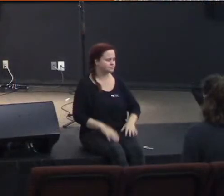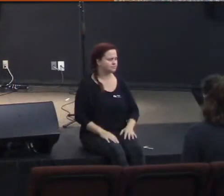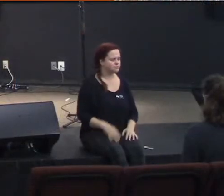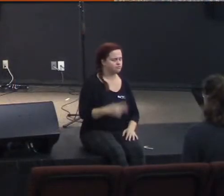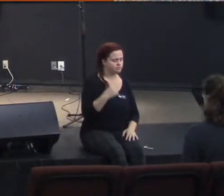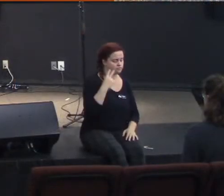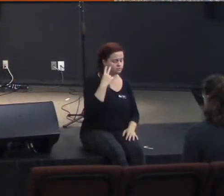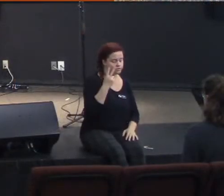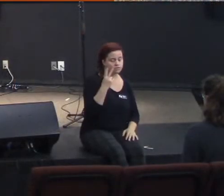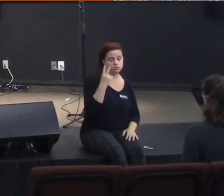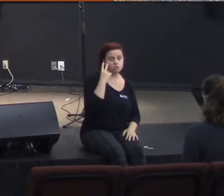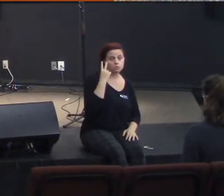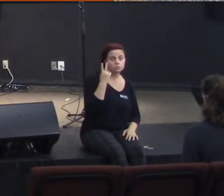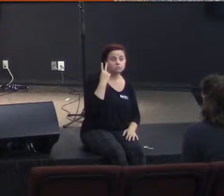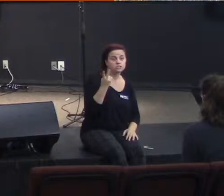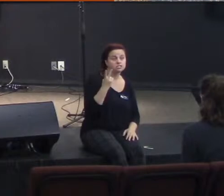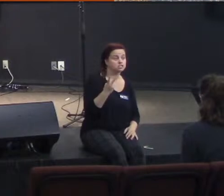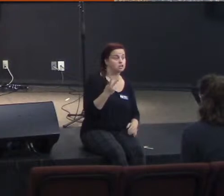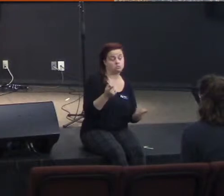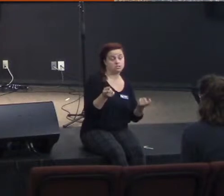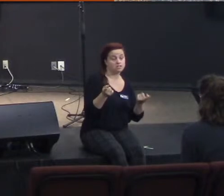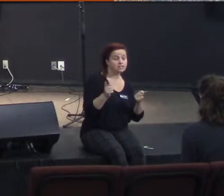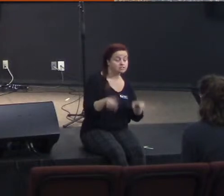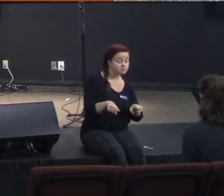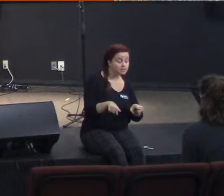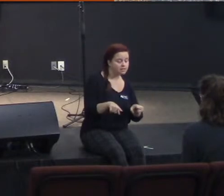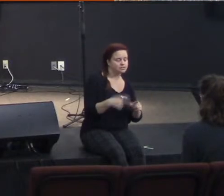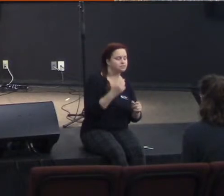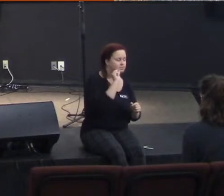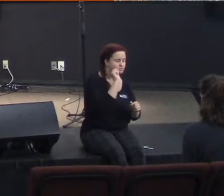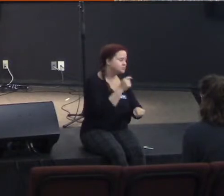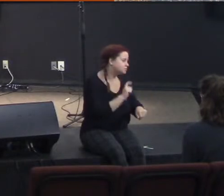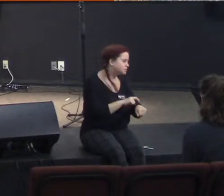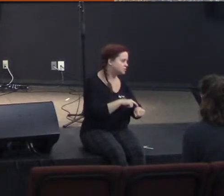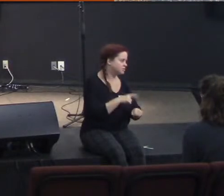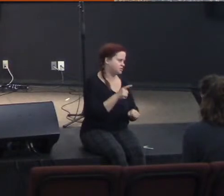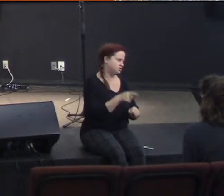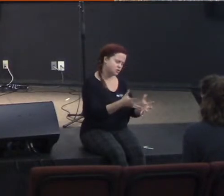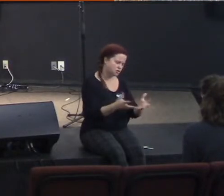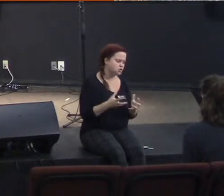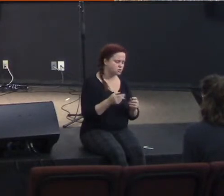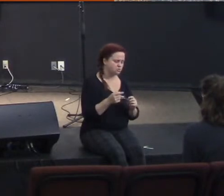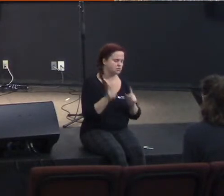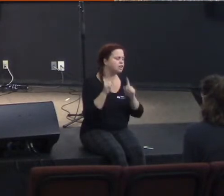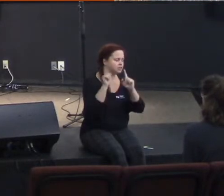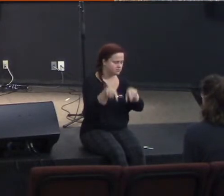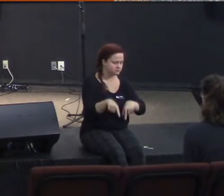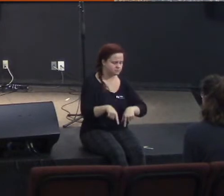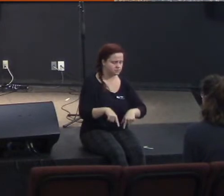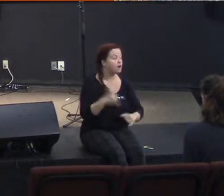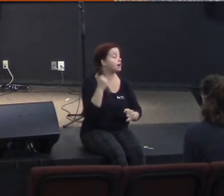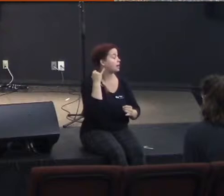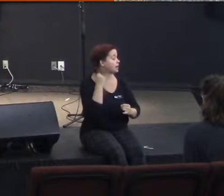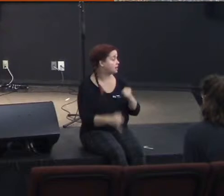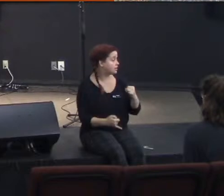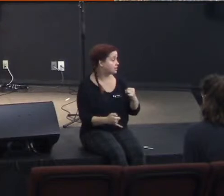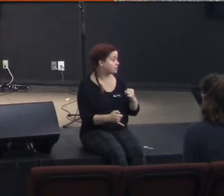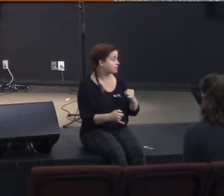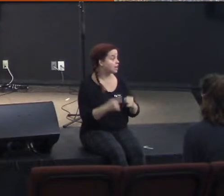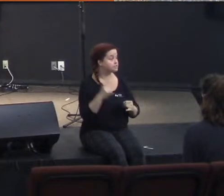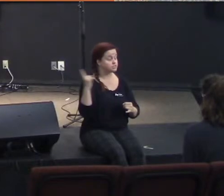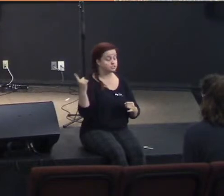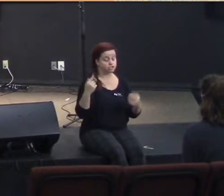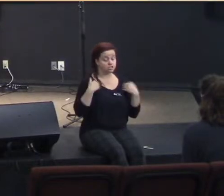saw where the venue is. It's just going to be a really cool time, so you're going to want to be there. And last, we have Stephanie has a really cool announcement for